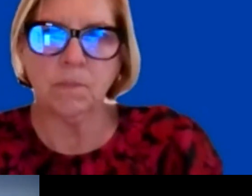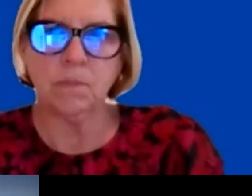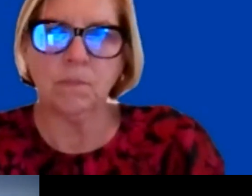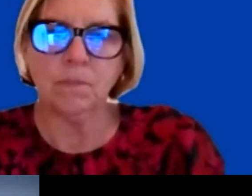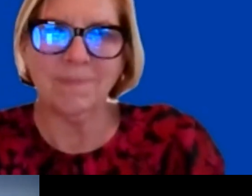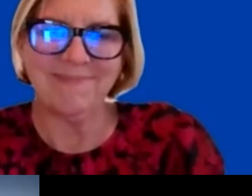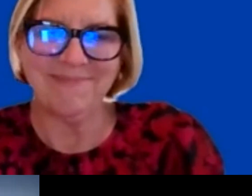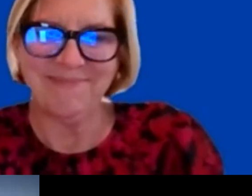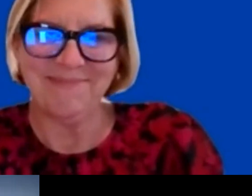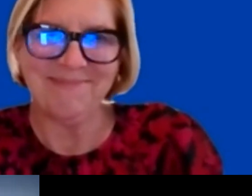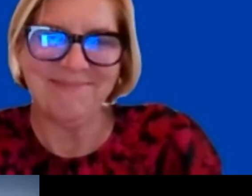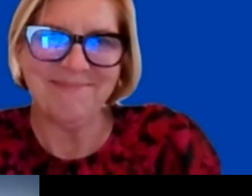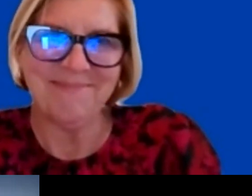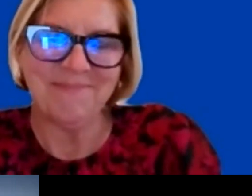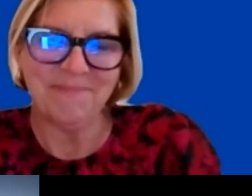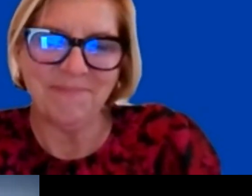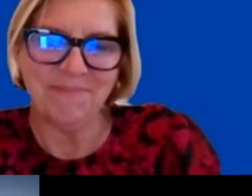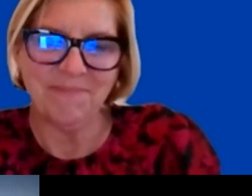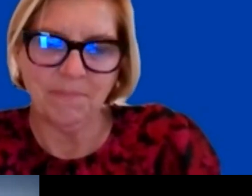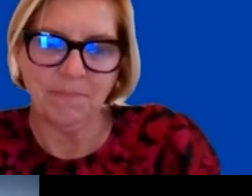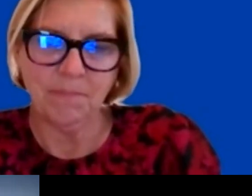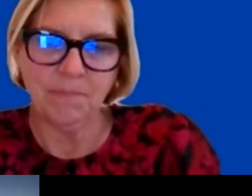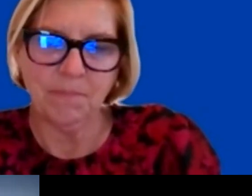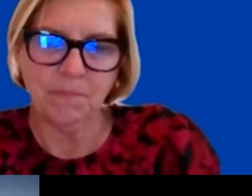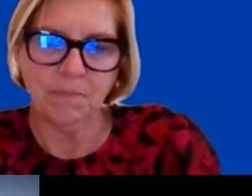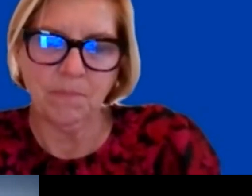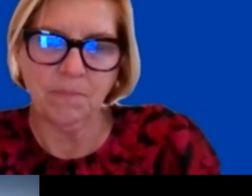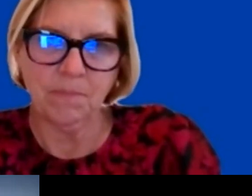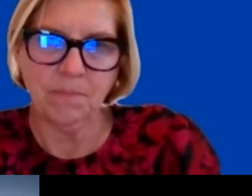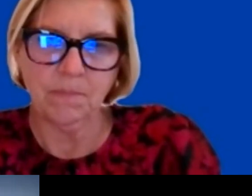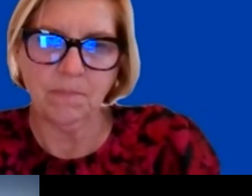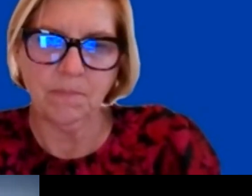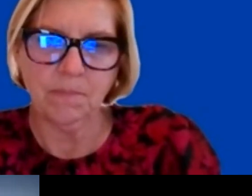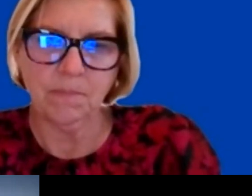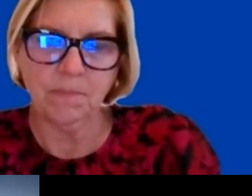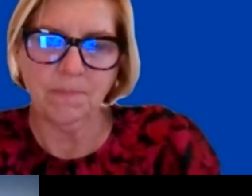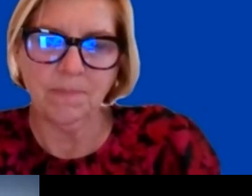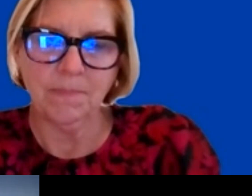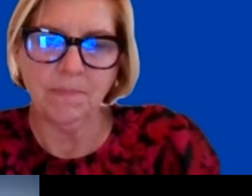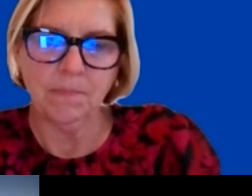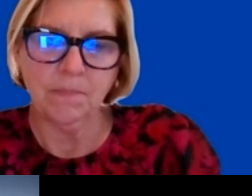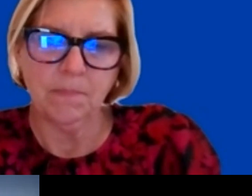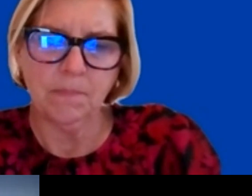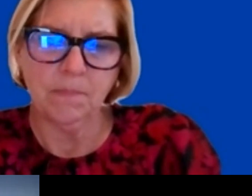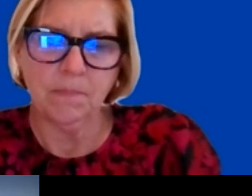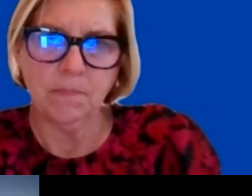you. that the Tax Credit Allocation Committee, based on